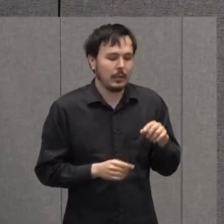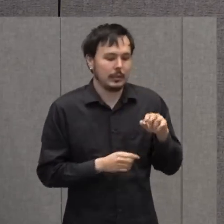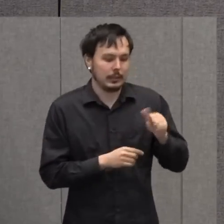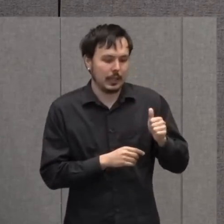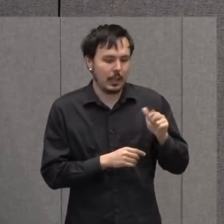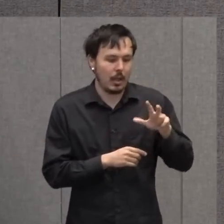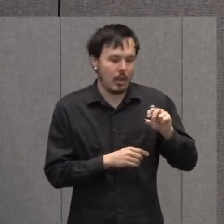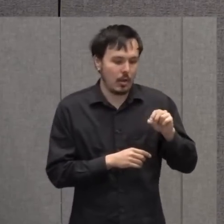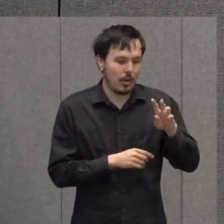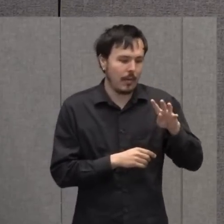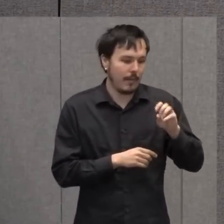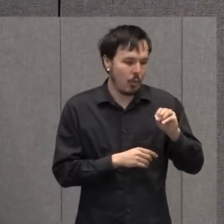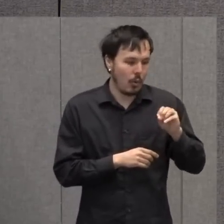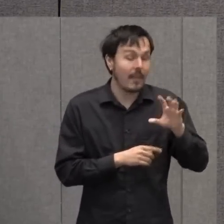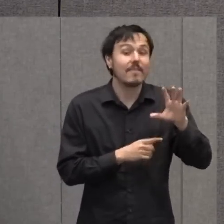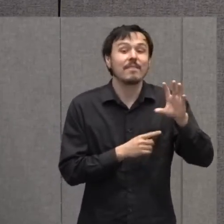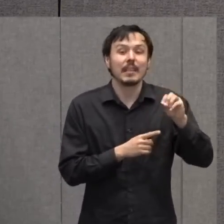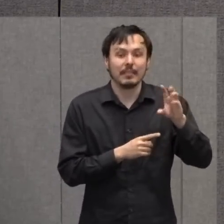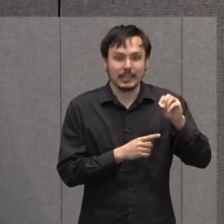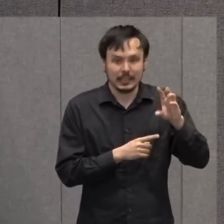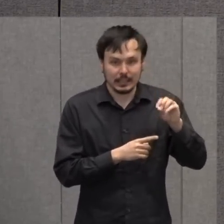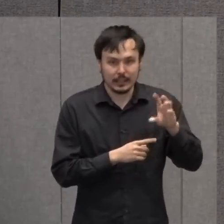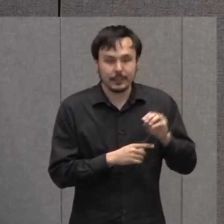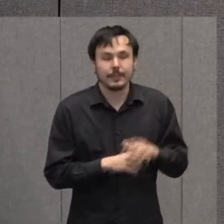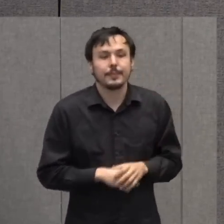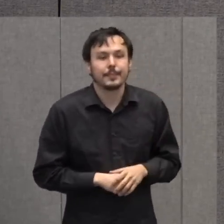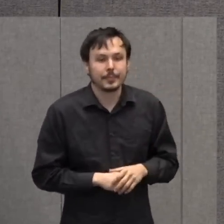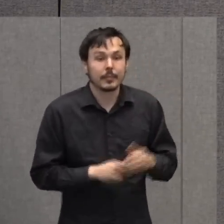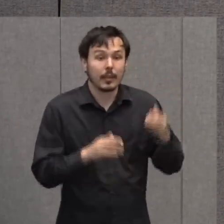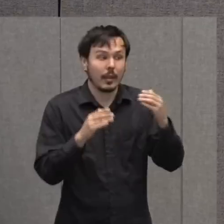we're going to add that together. Yes. And then